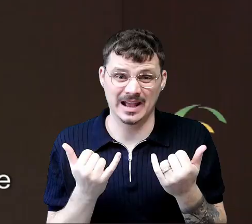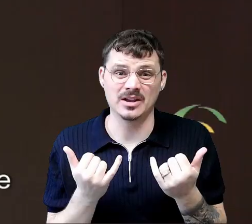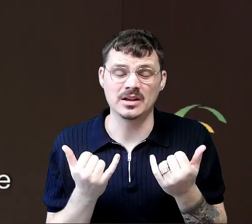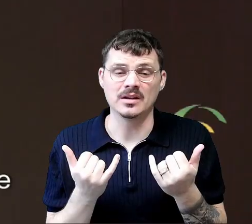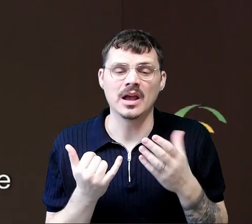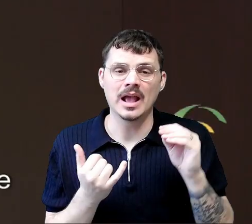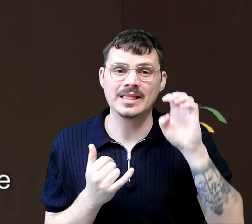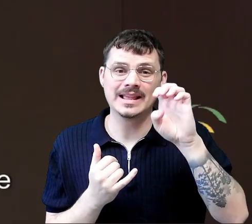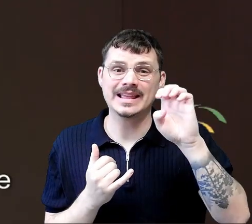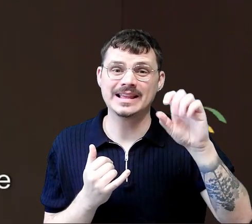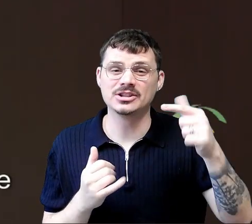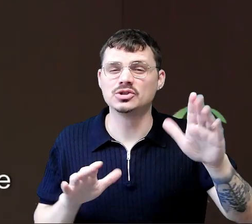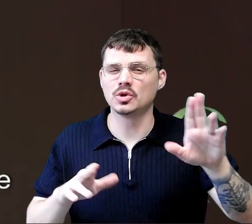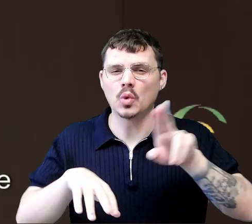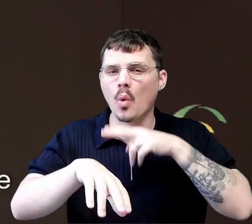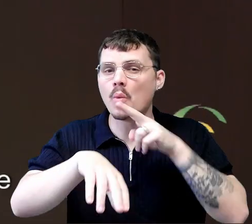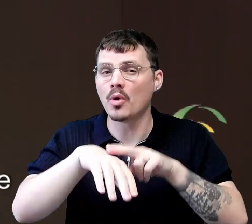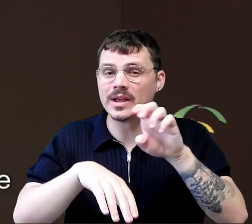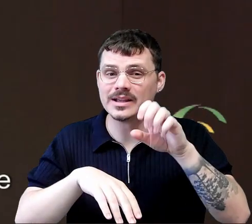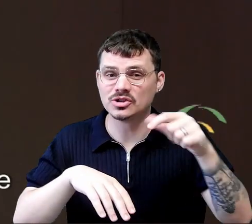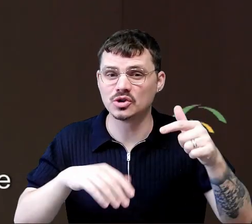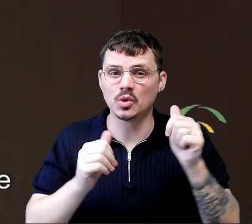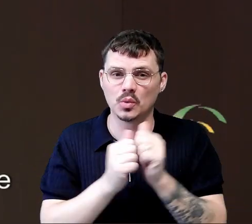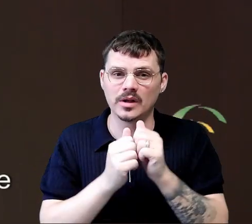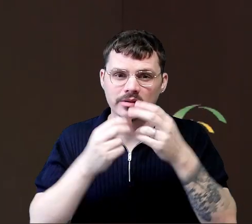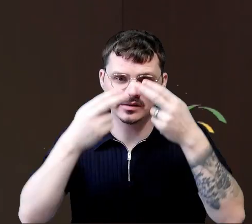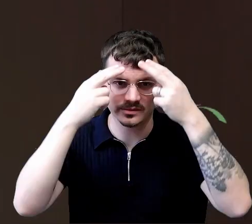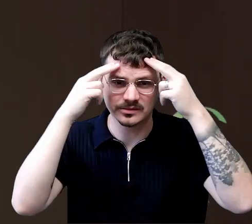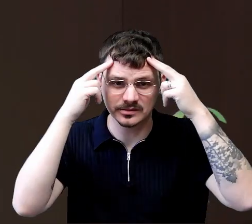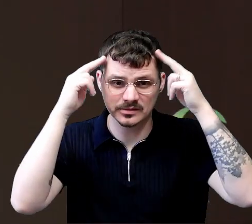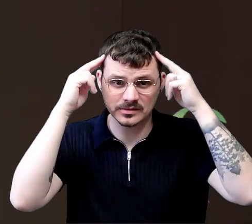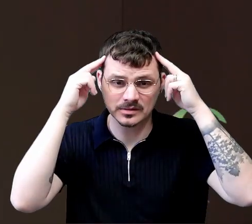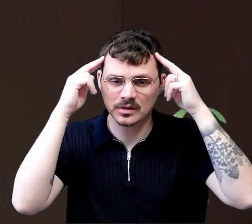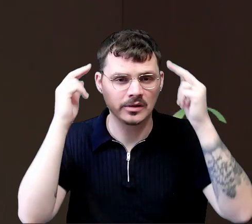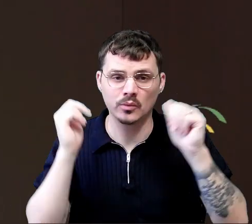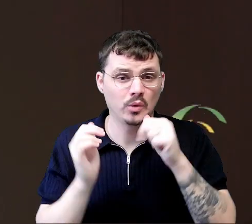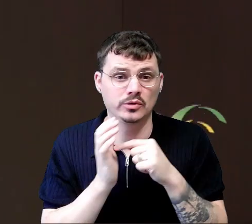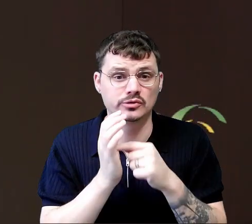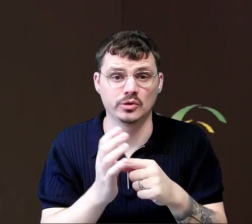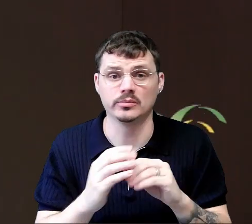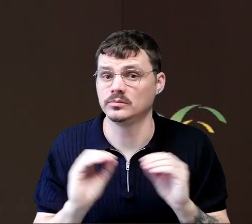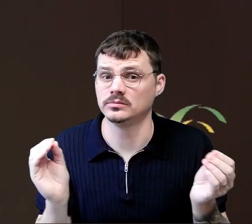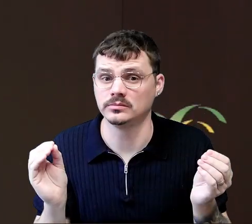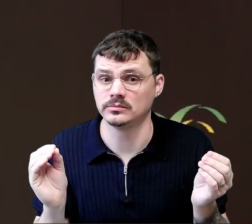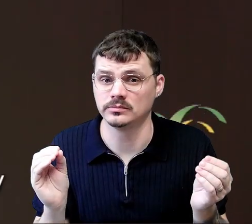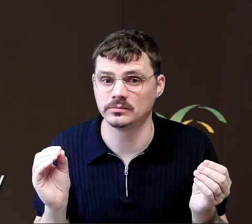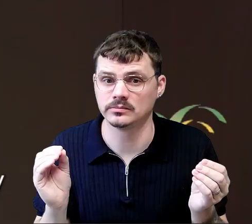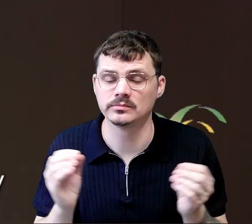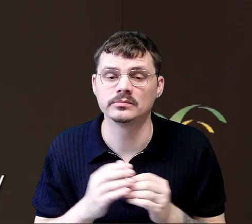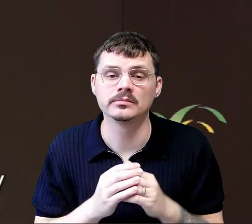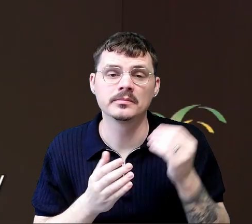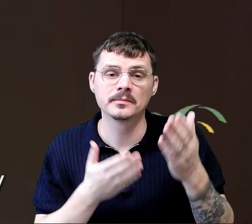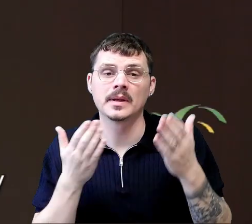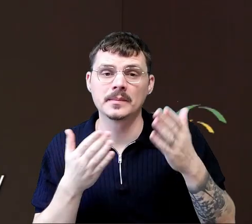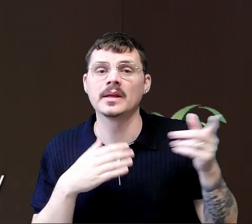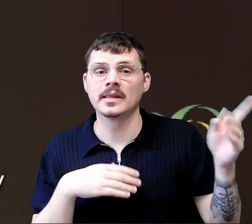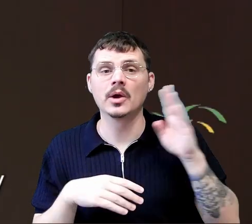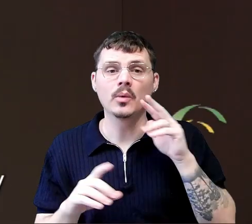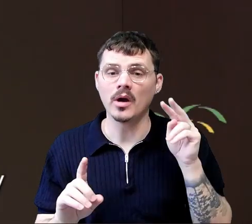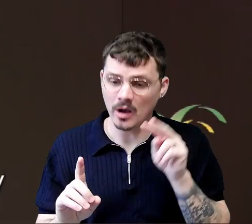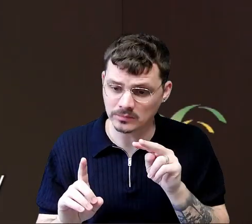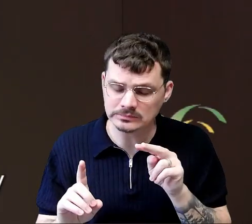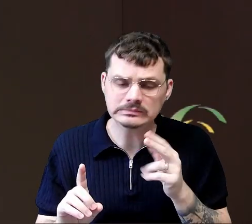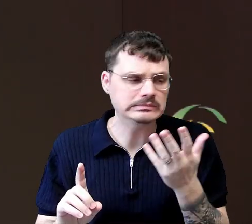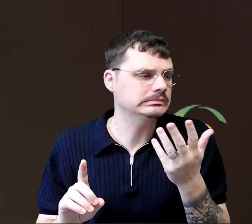the EEG, the typical EEG with surface leads, won't show anything. And they may end up not